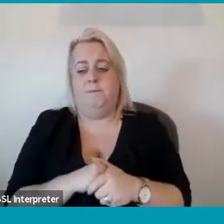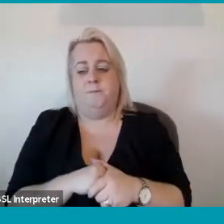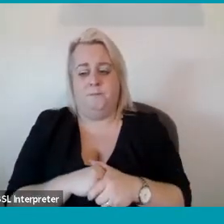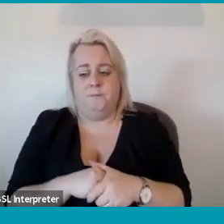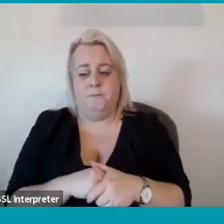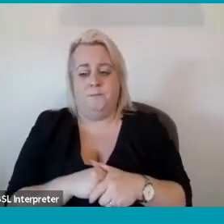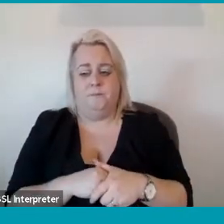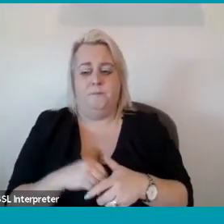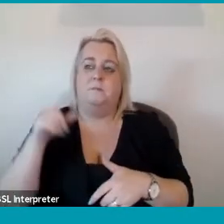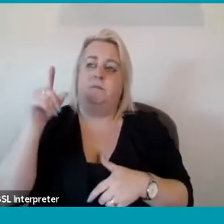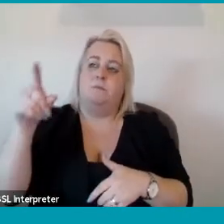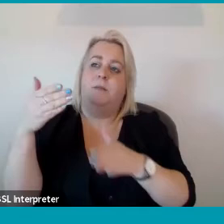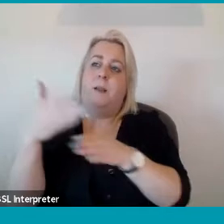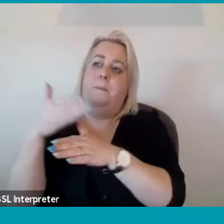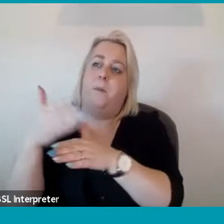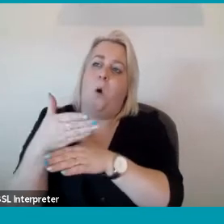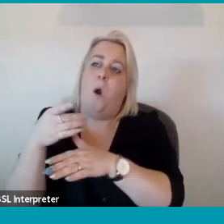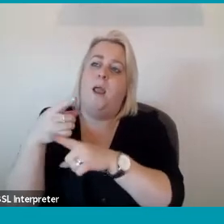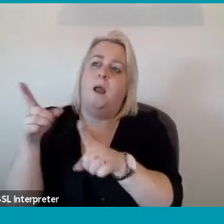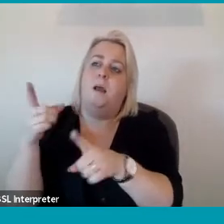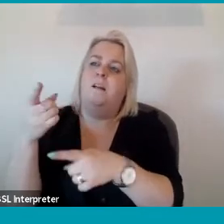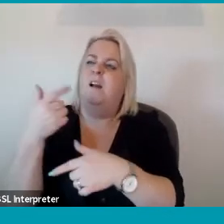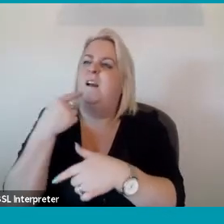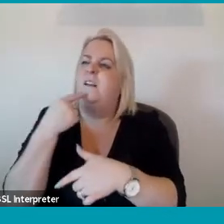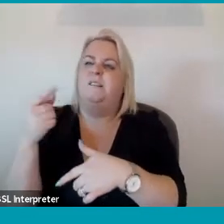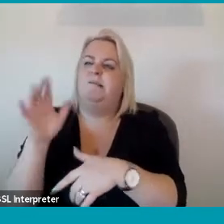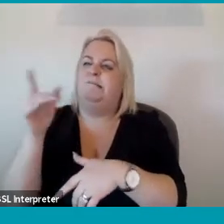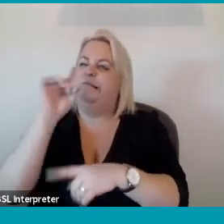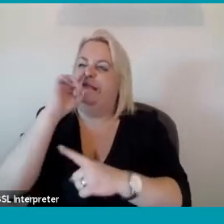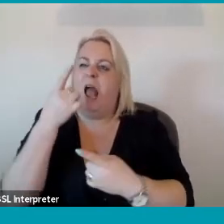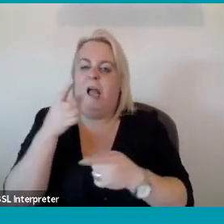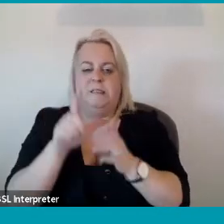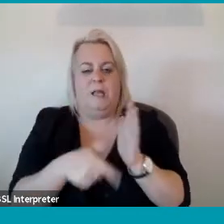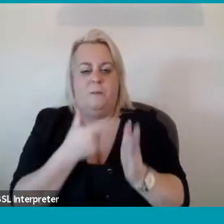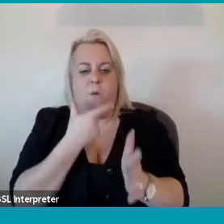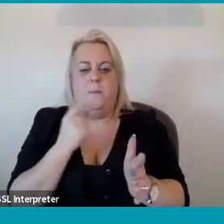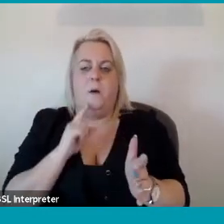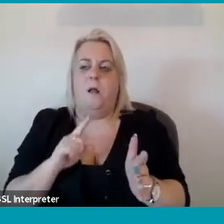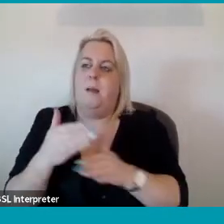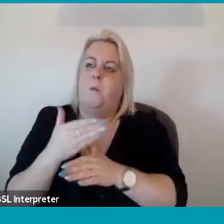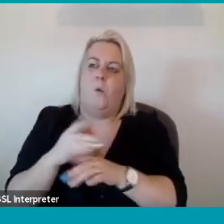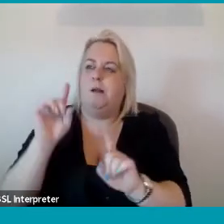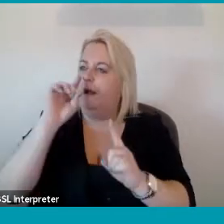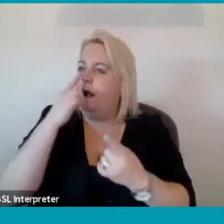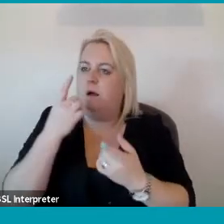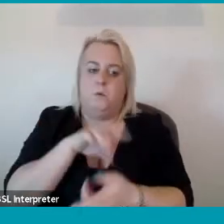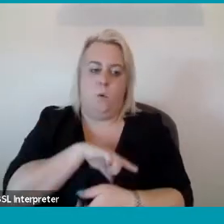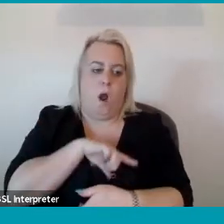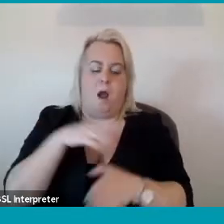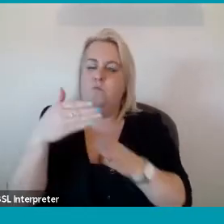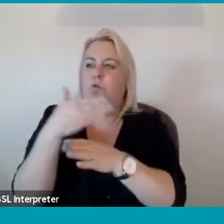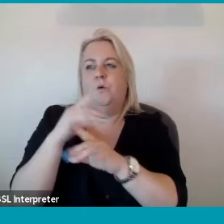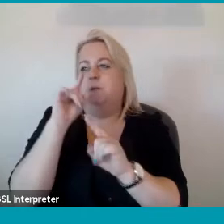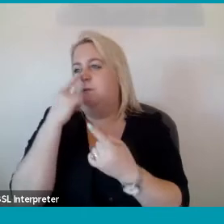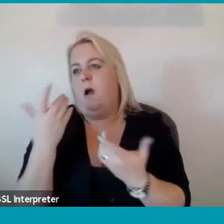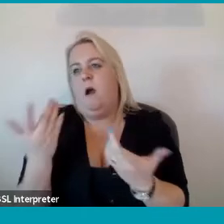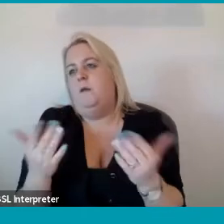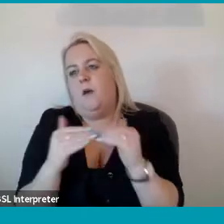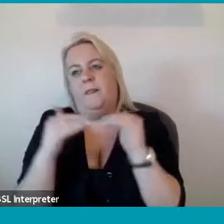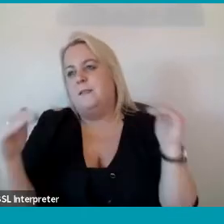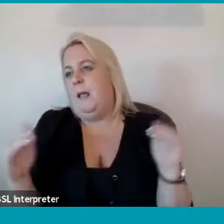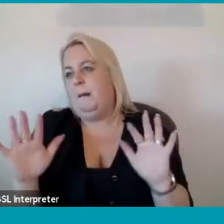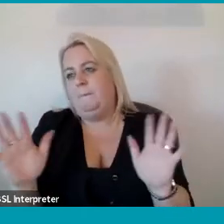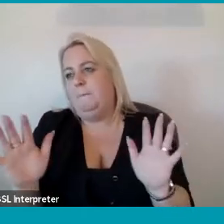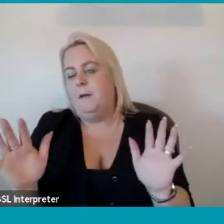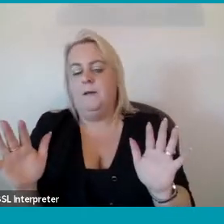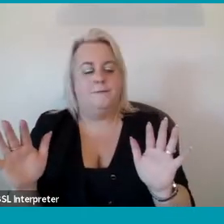if an employer says we can't employ disabled people because they're not productive, that's a myth. There will be some who aren't as productive, but then there will be non-disabled